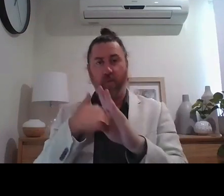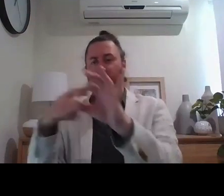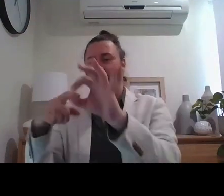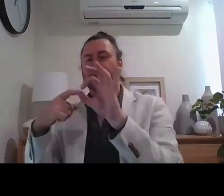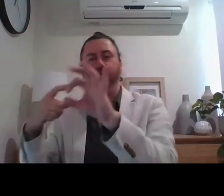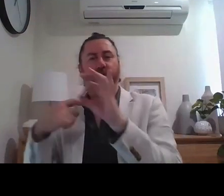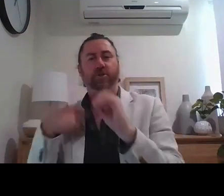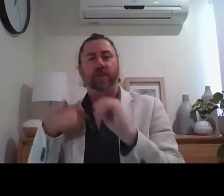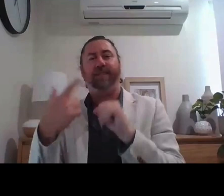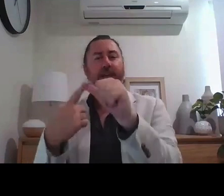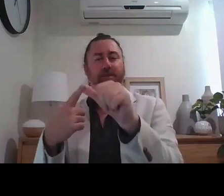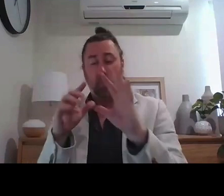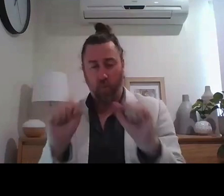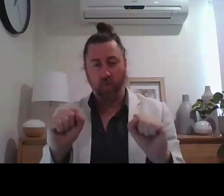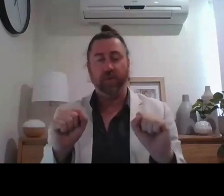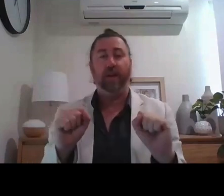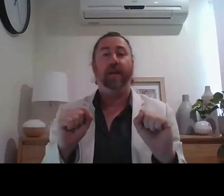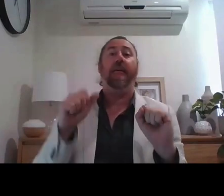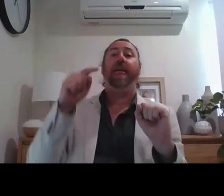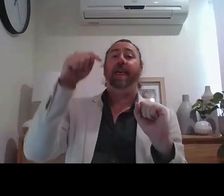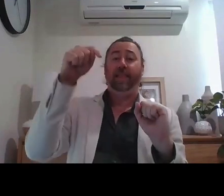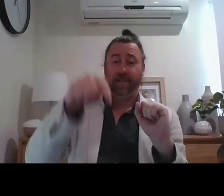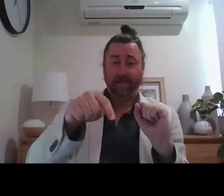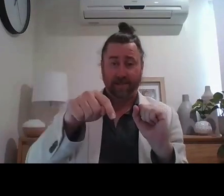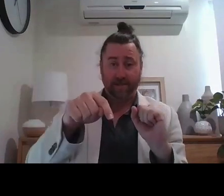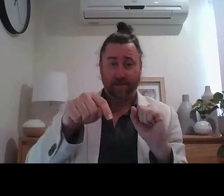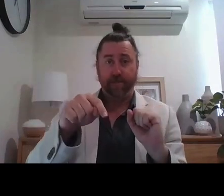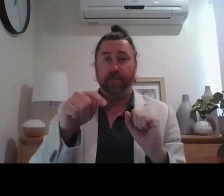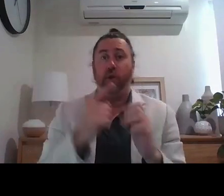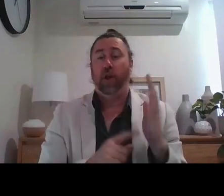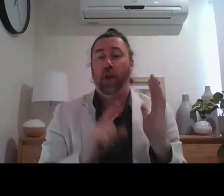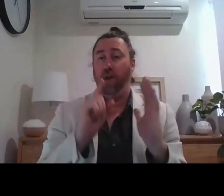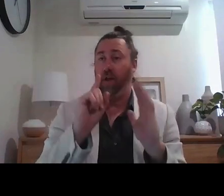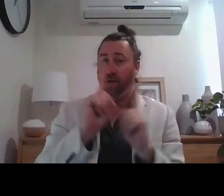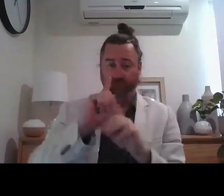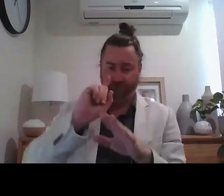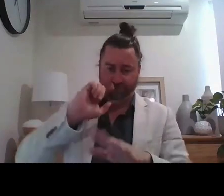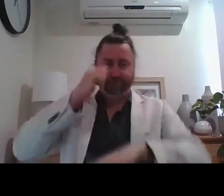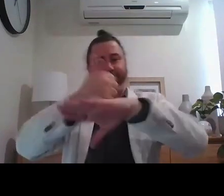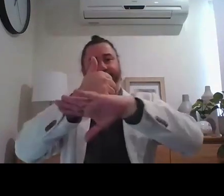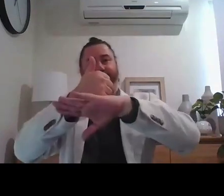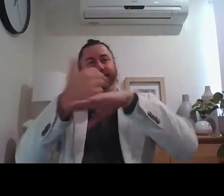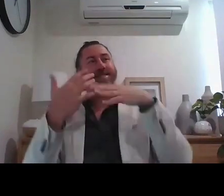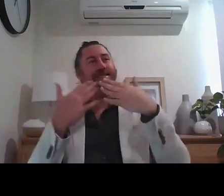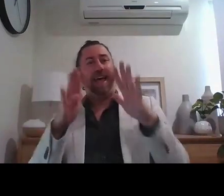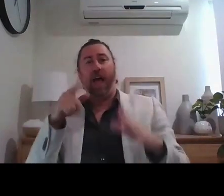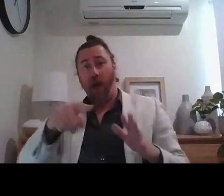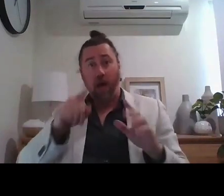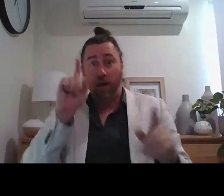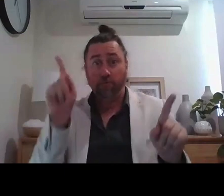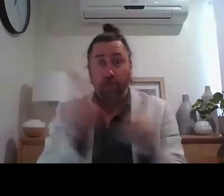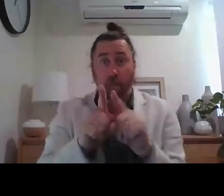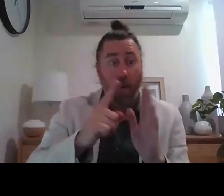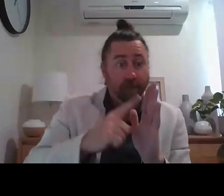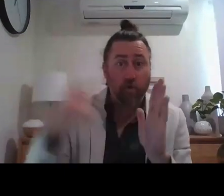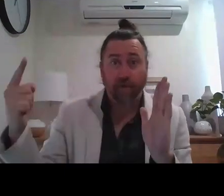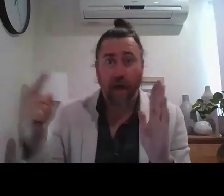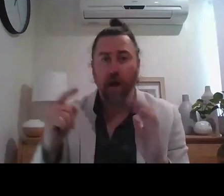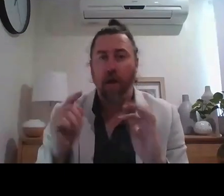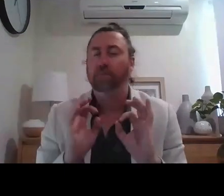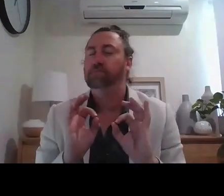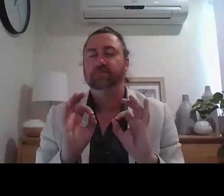question and answers, that this is the first iteration of the star rating system. It's something we intend